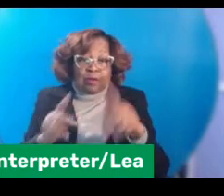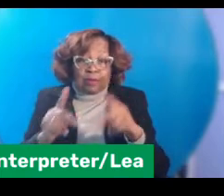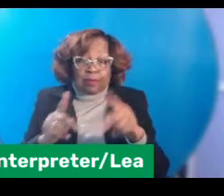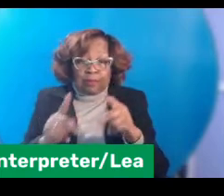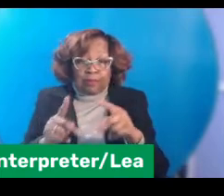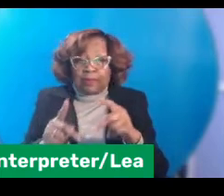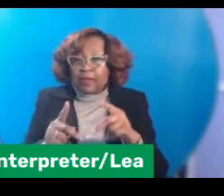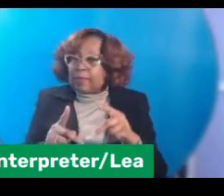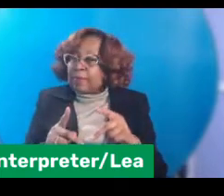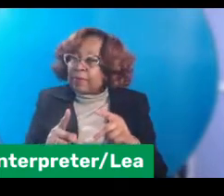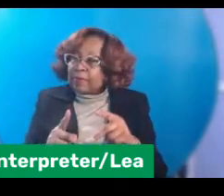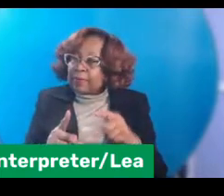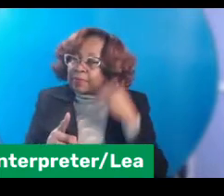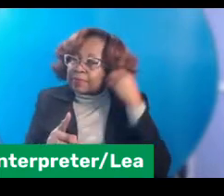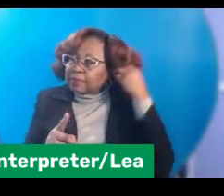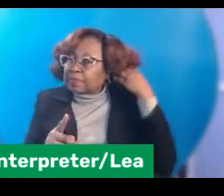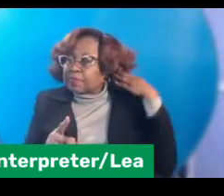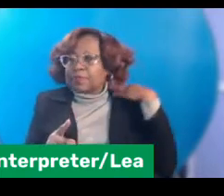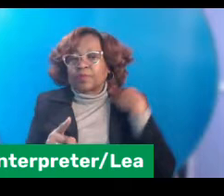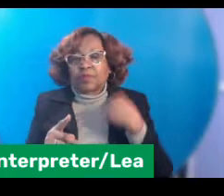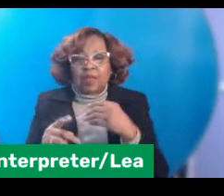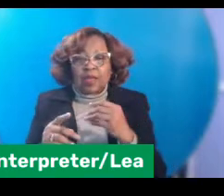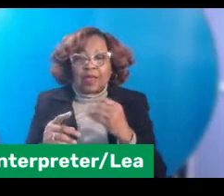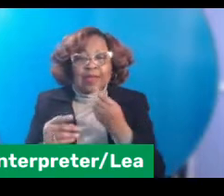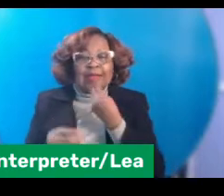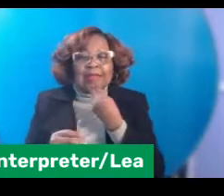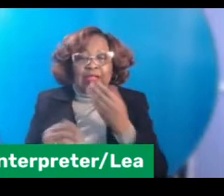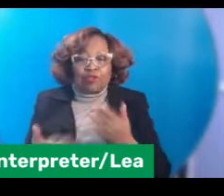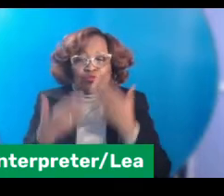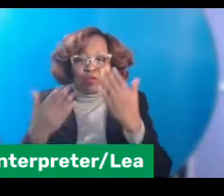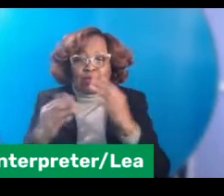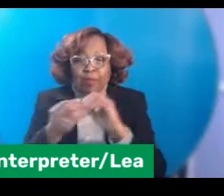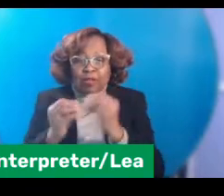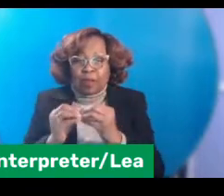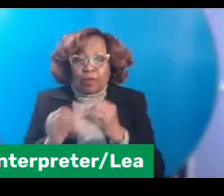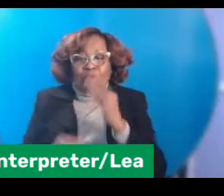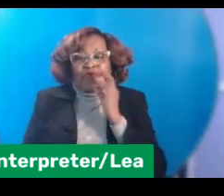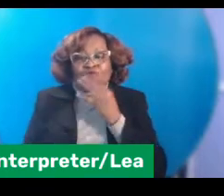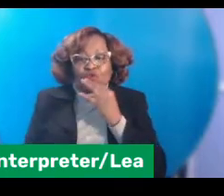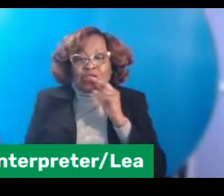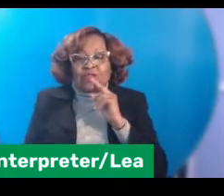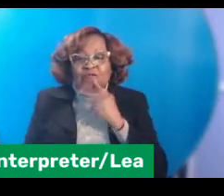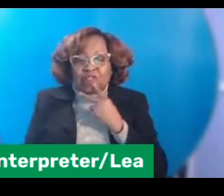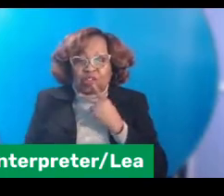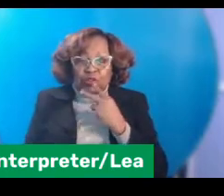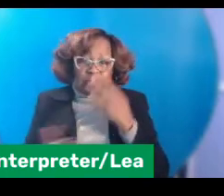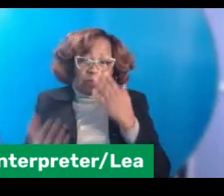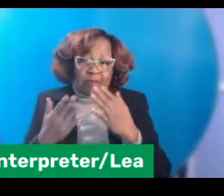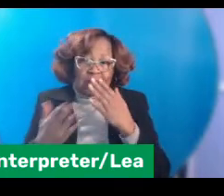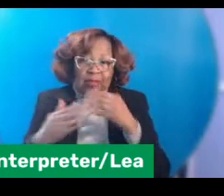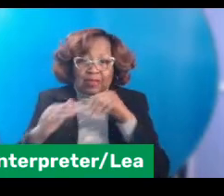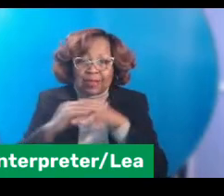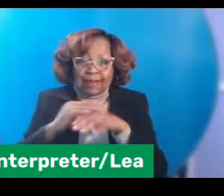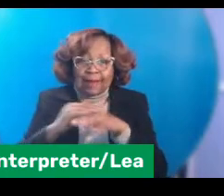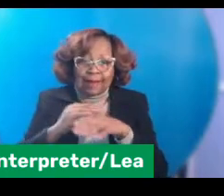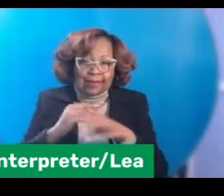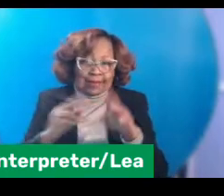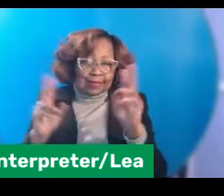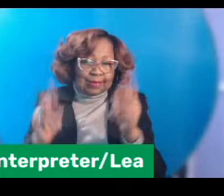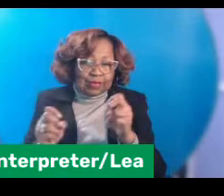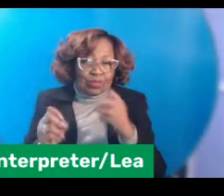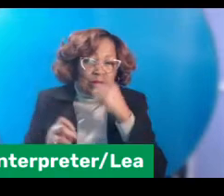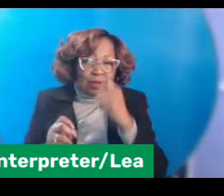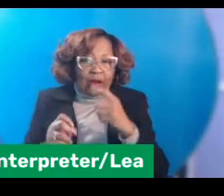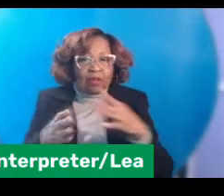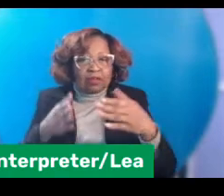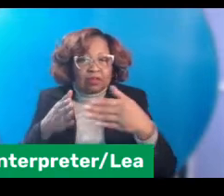each day than eat the recommended number of fruits and vegetables. So this may be an accident due to the number of corner stores over